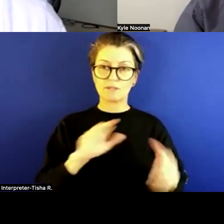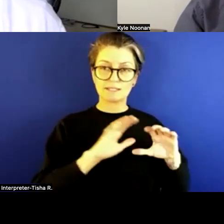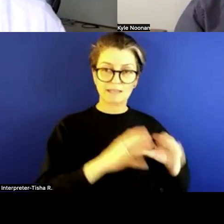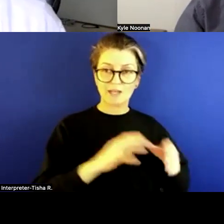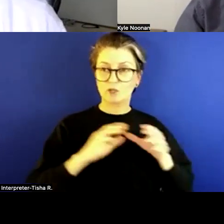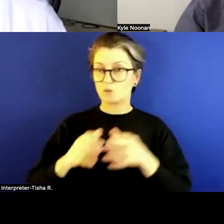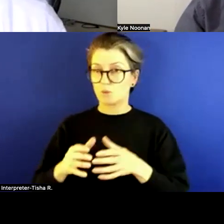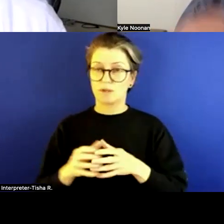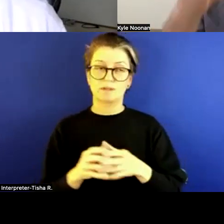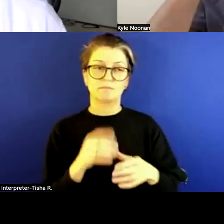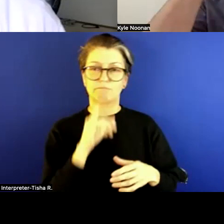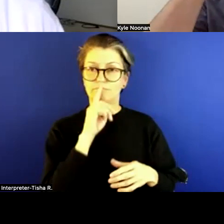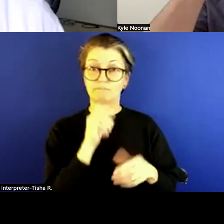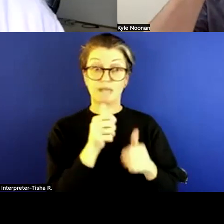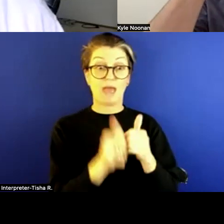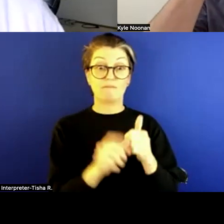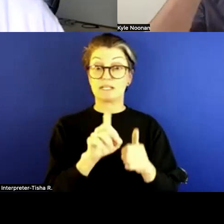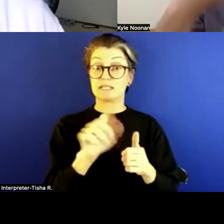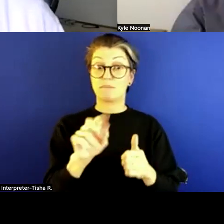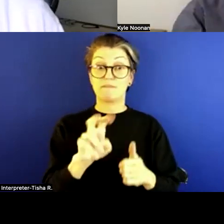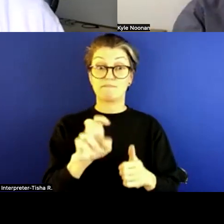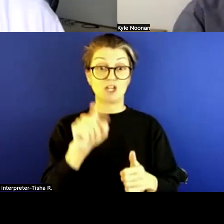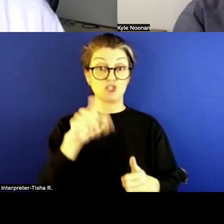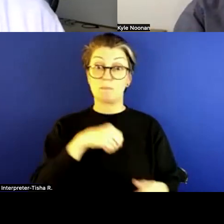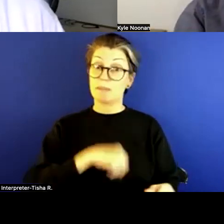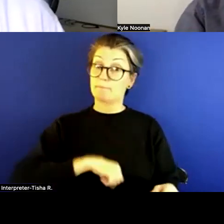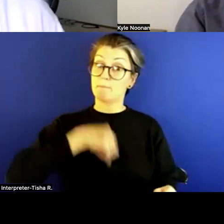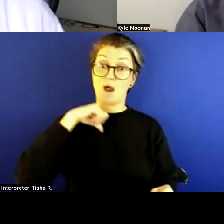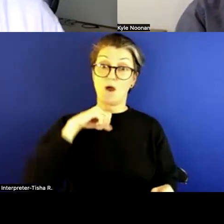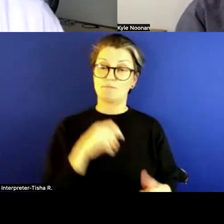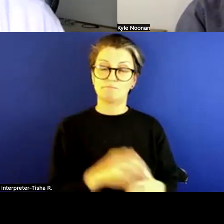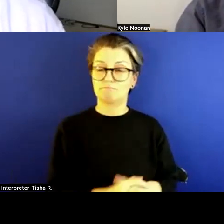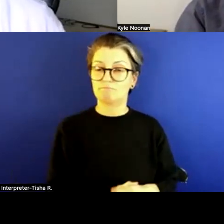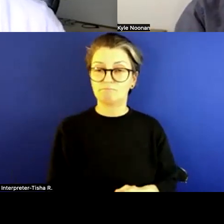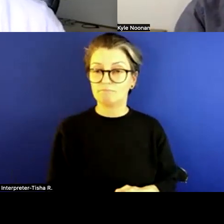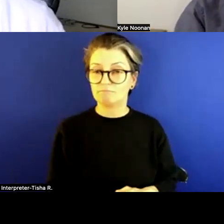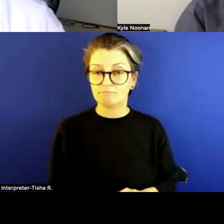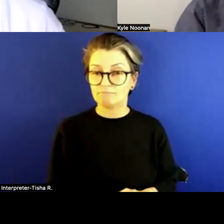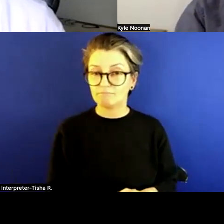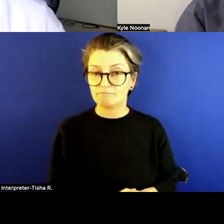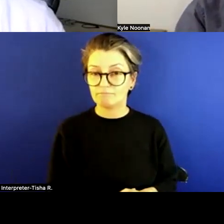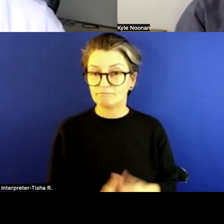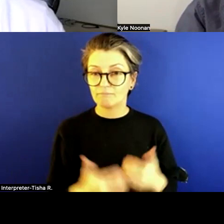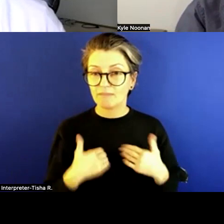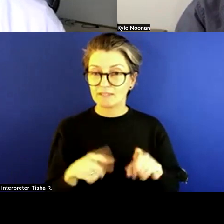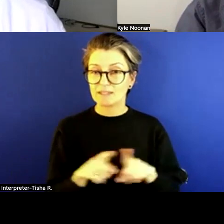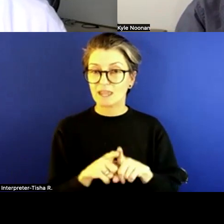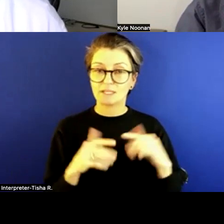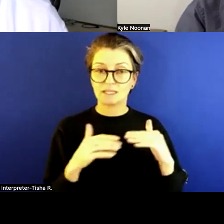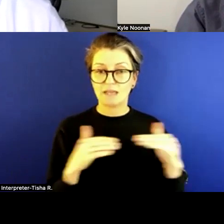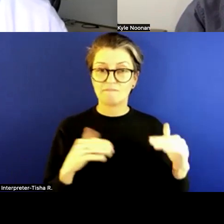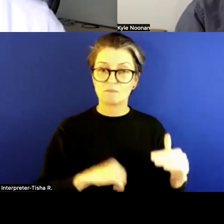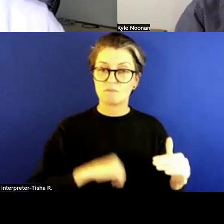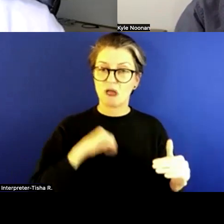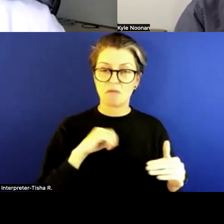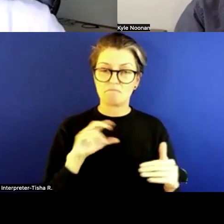that every disabled veteran should be a proudly disabled veteran and really hold the same kind of level of pride in that and